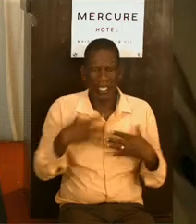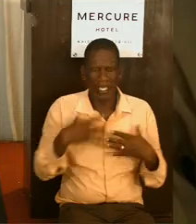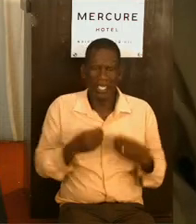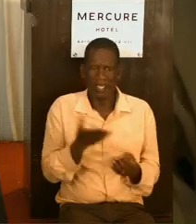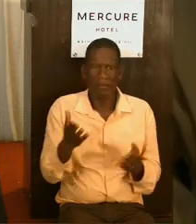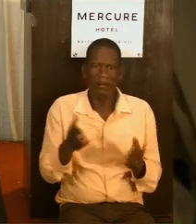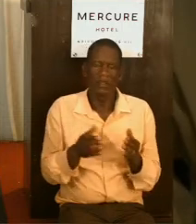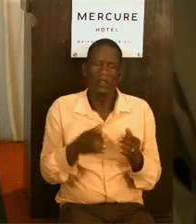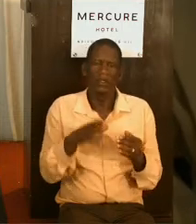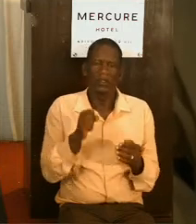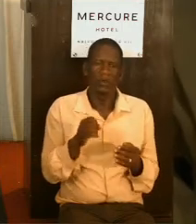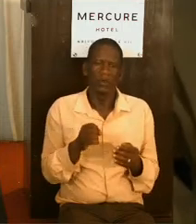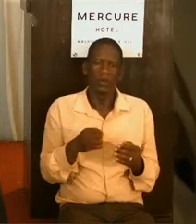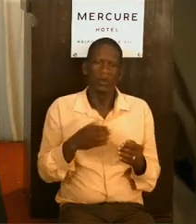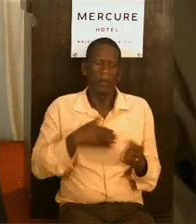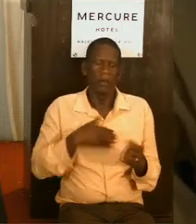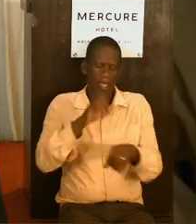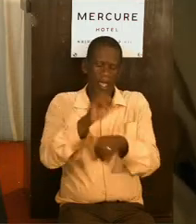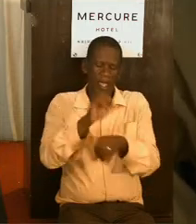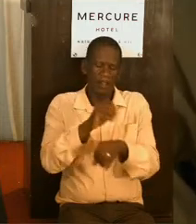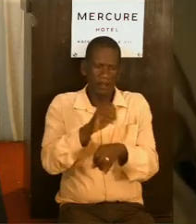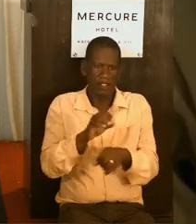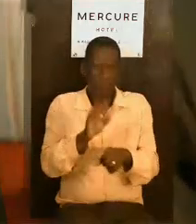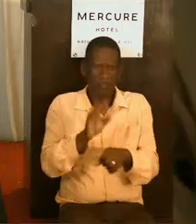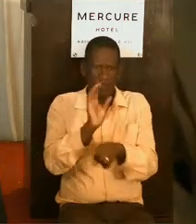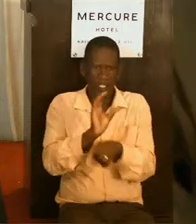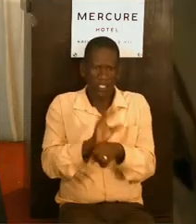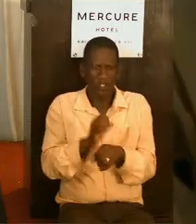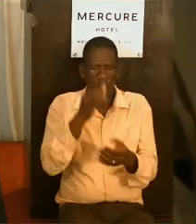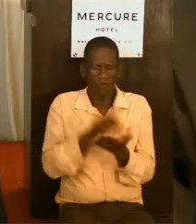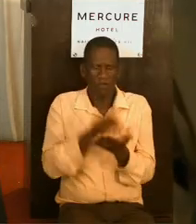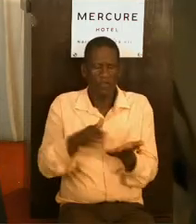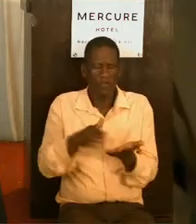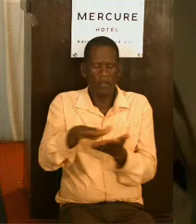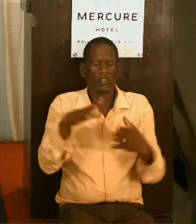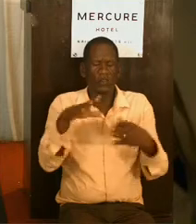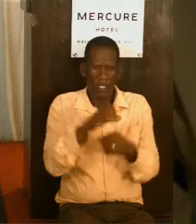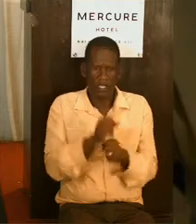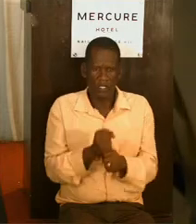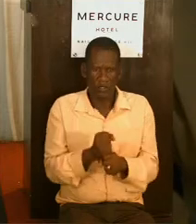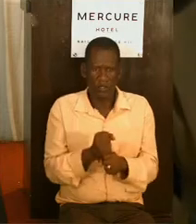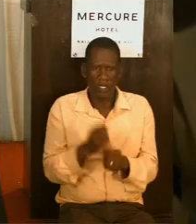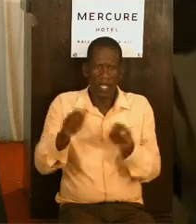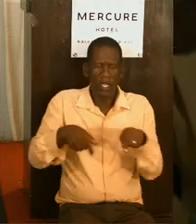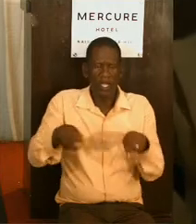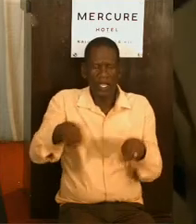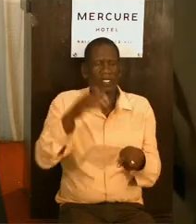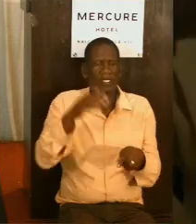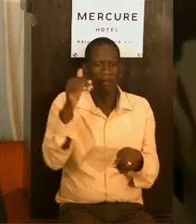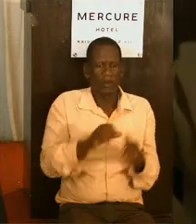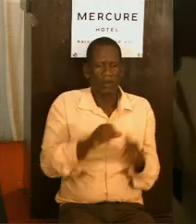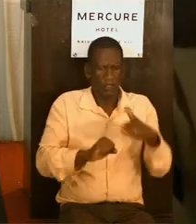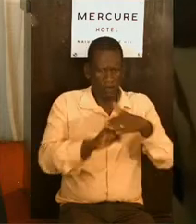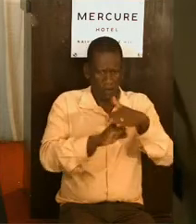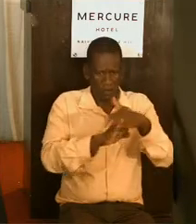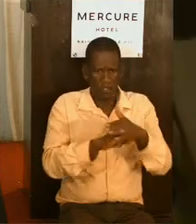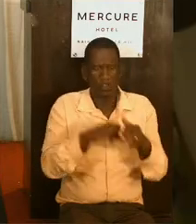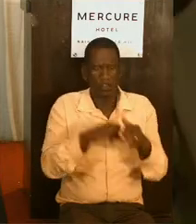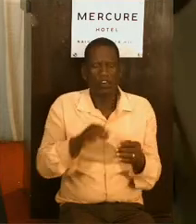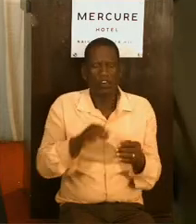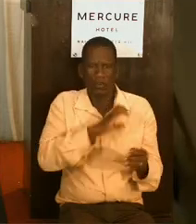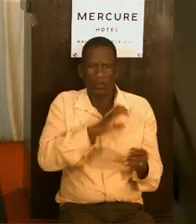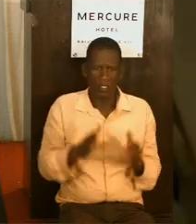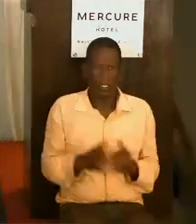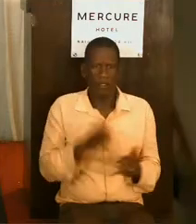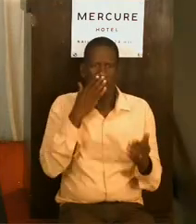healed them so my advice to the church or faith-based organization let us go back to the foundation of